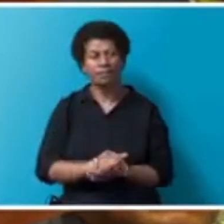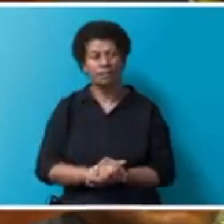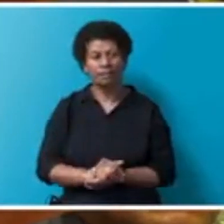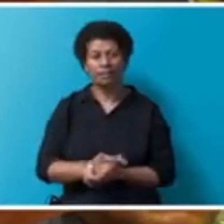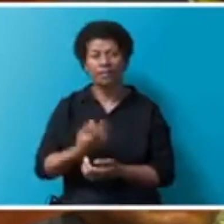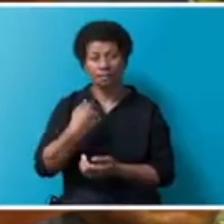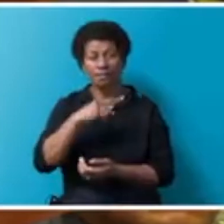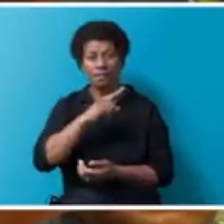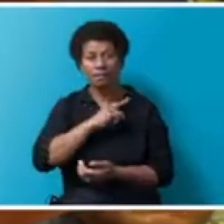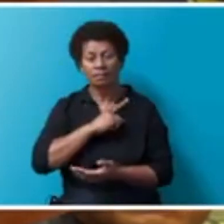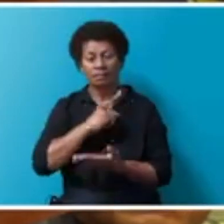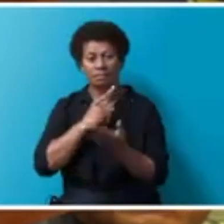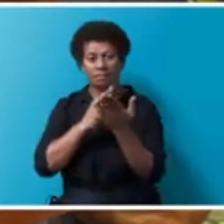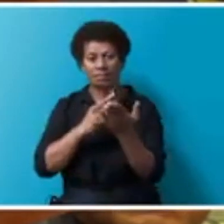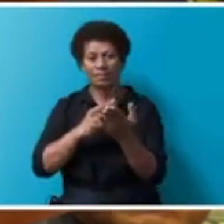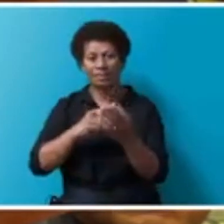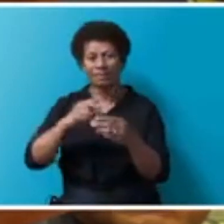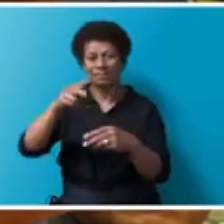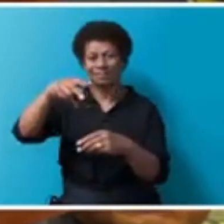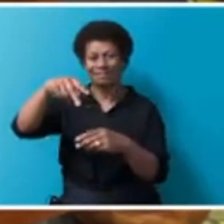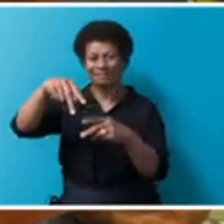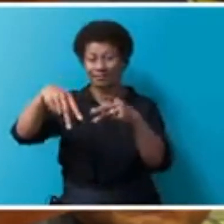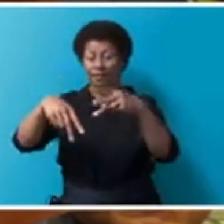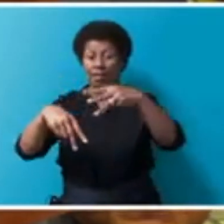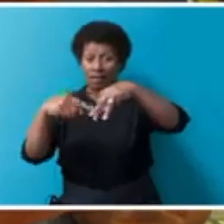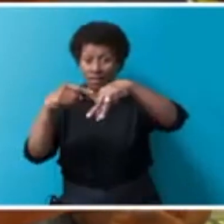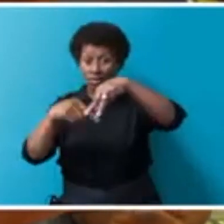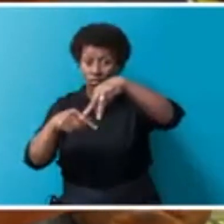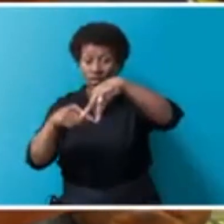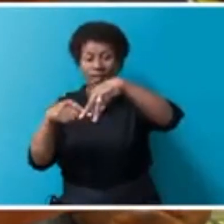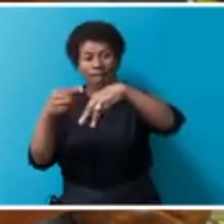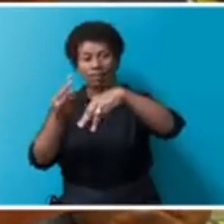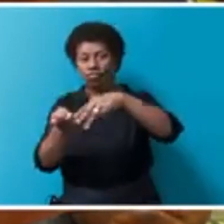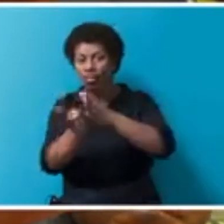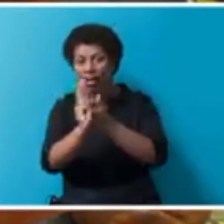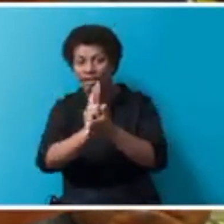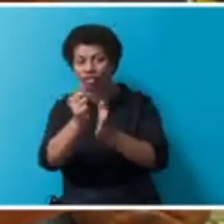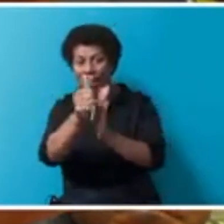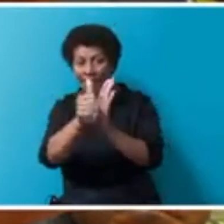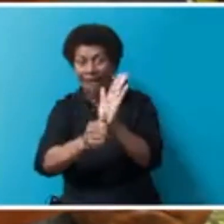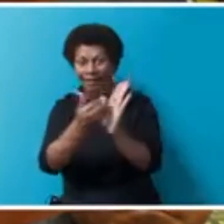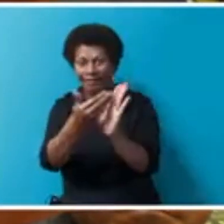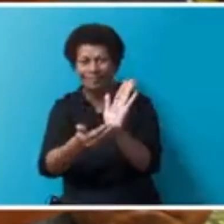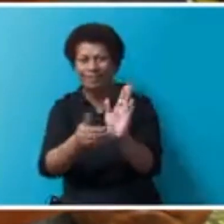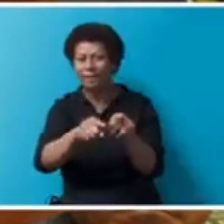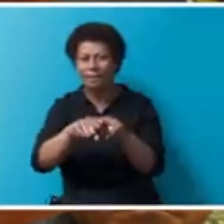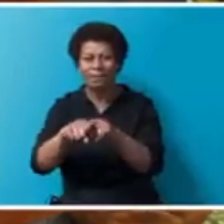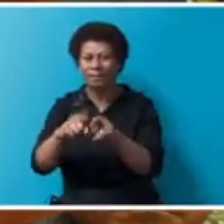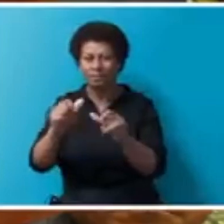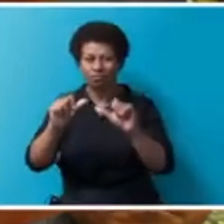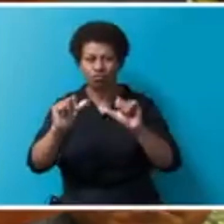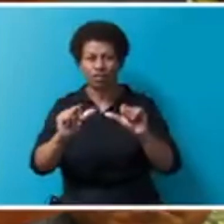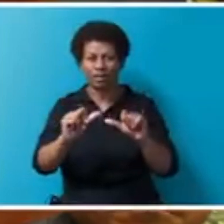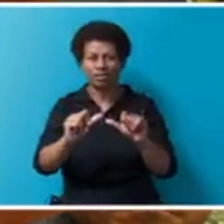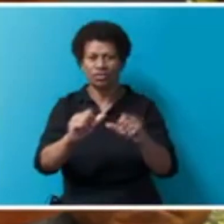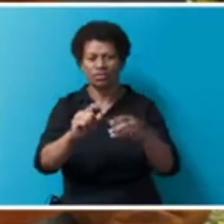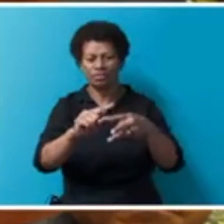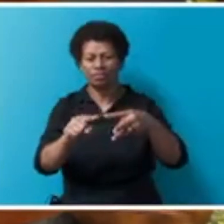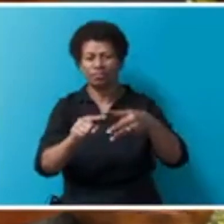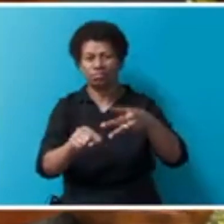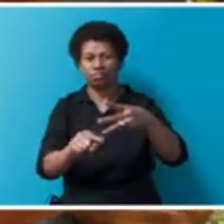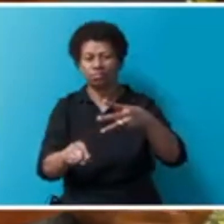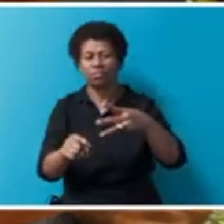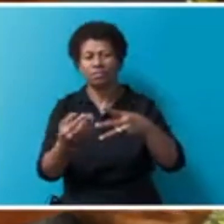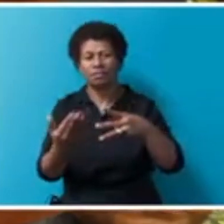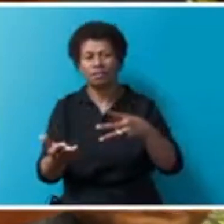the tripartite forum. We are reviewing the Employment Relations Act to provide better protection and